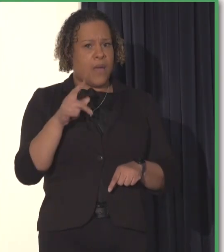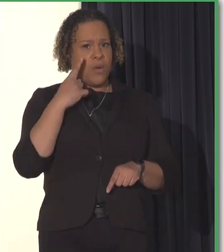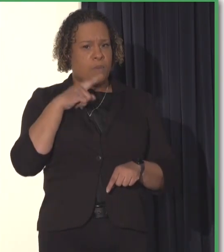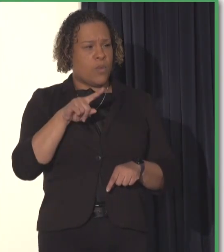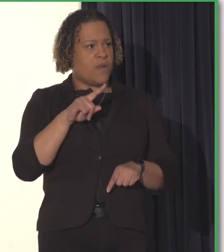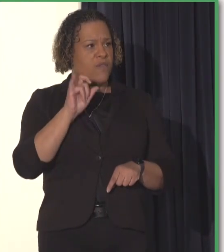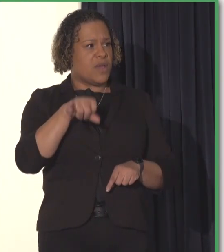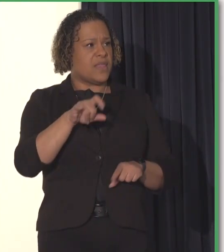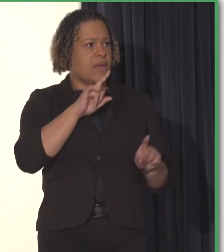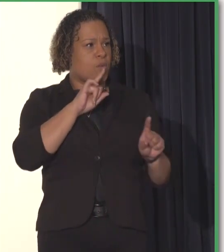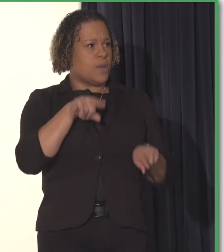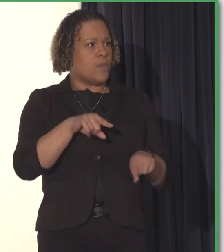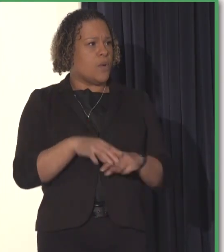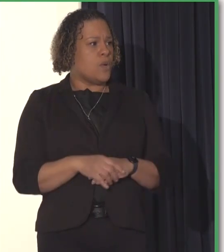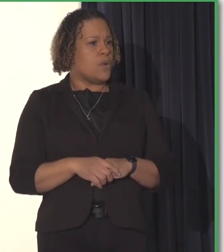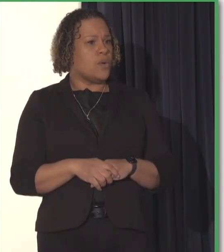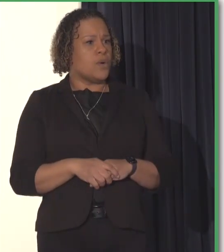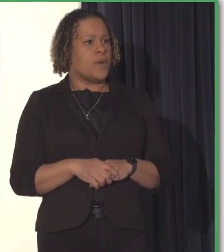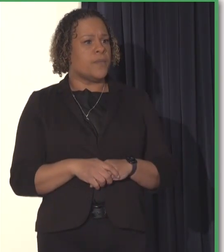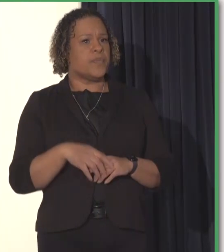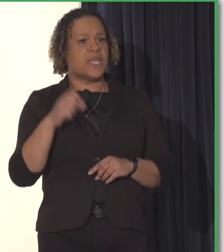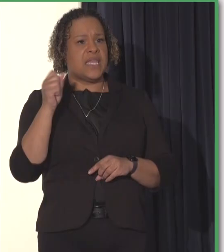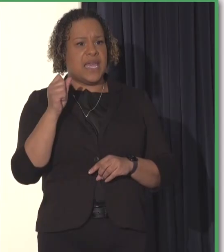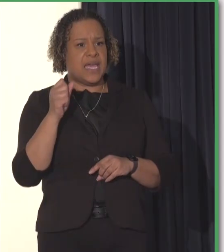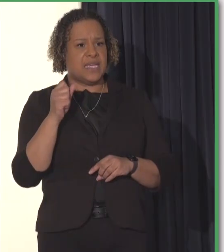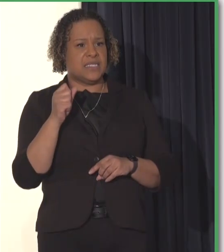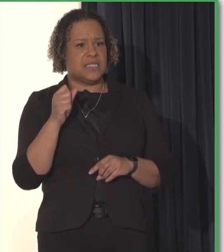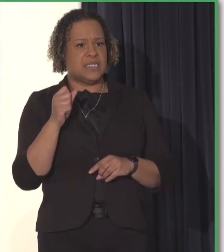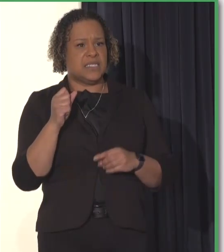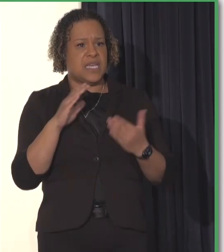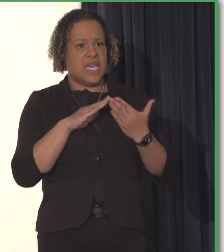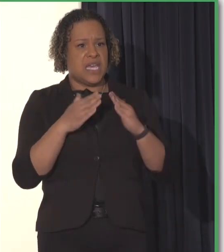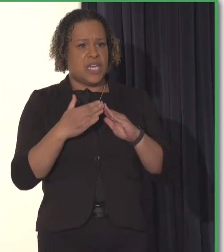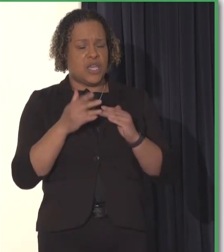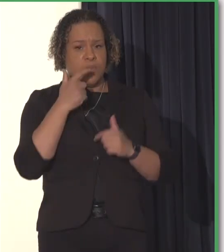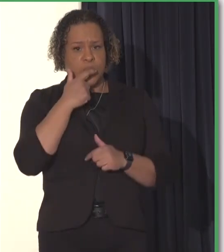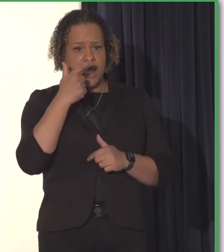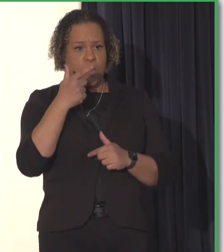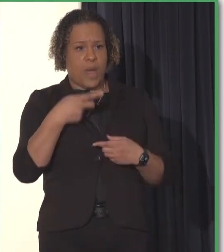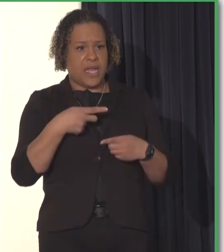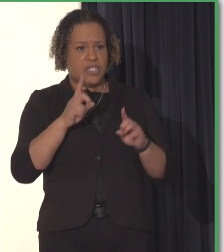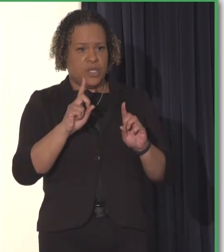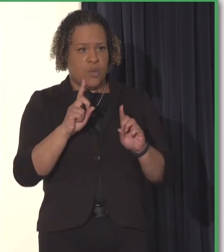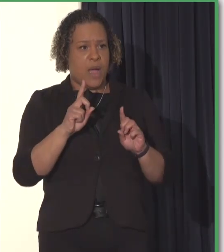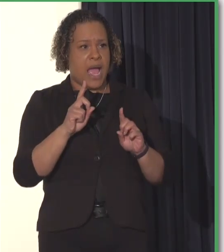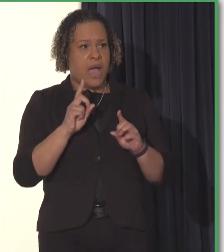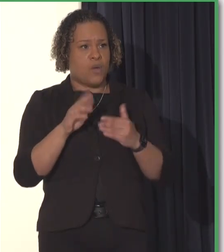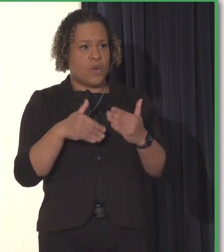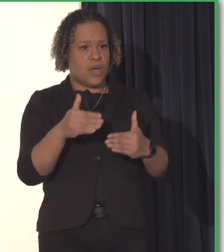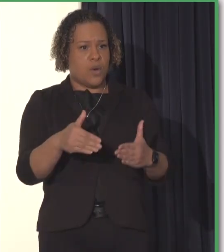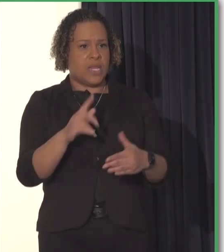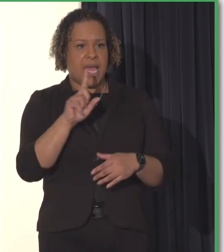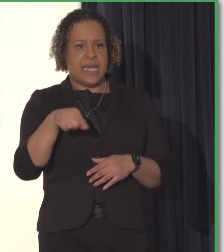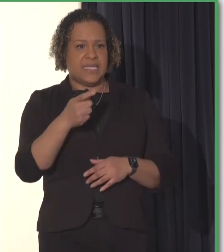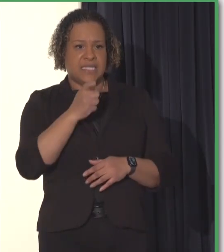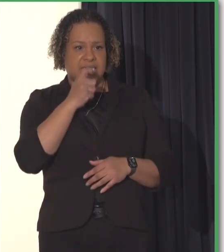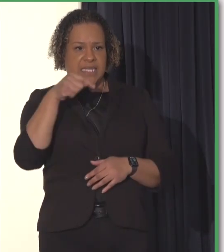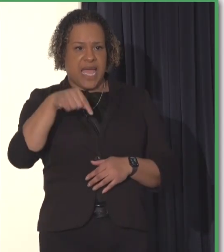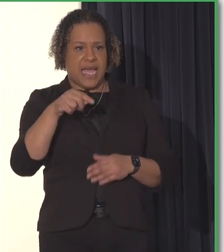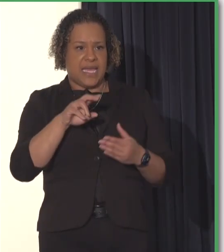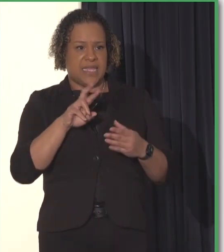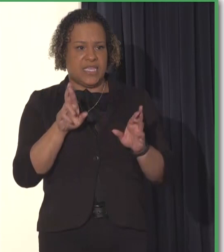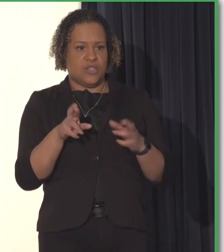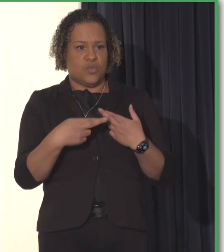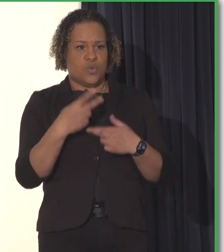report? Yes, Chair. So it's the community watching this as we go along? Yes, Chair. Okay, it just Not can't in be this seen room? in this room for